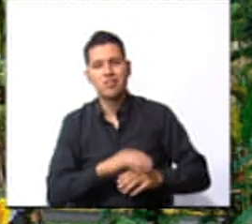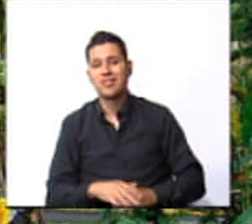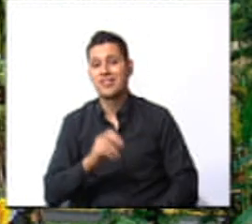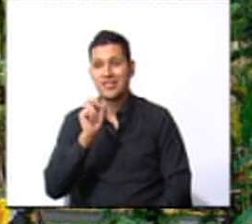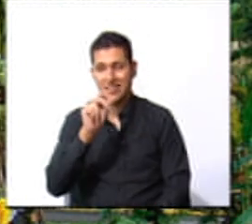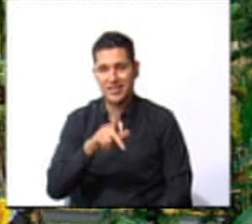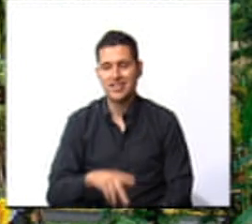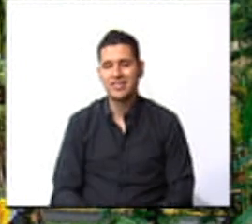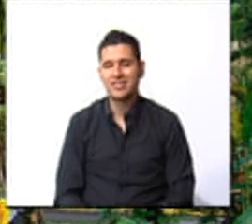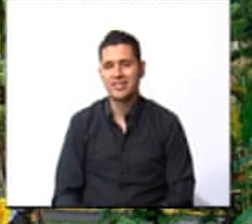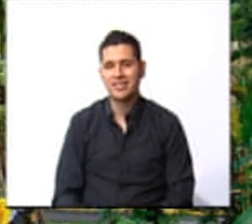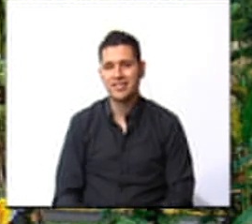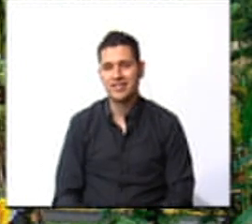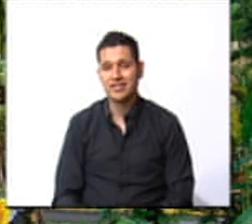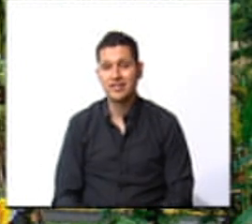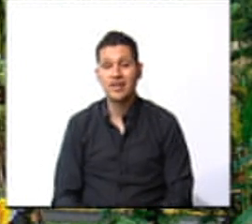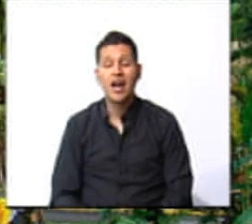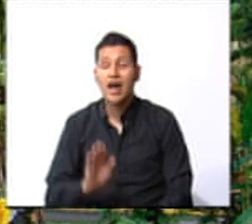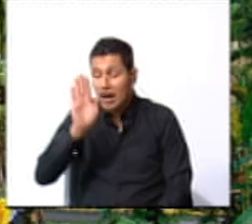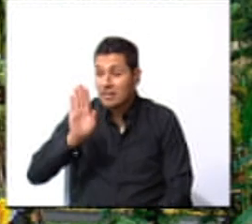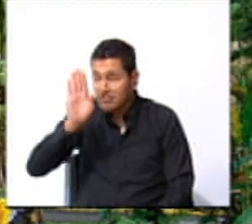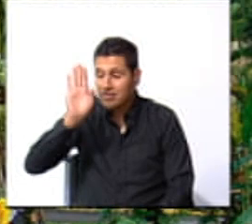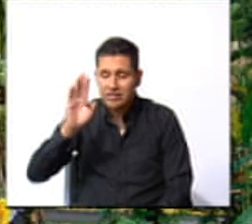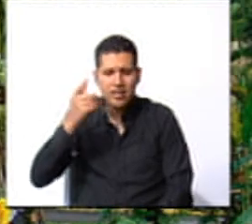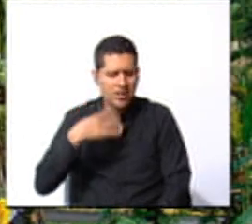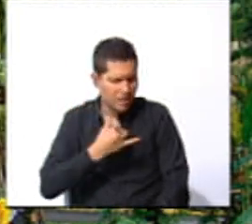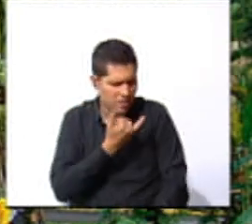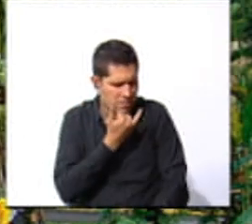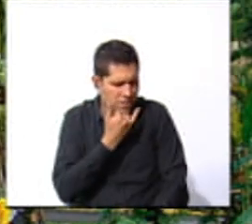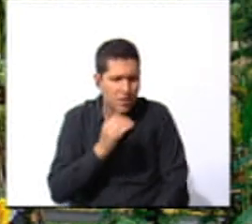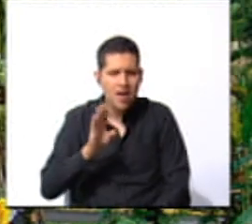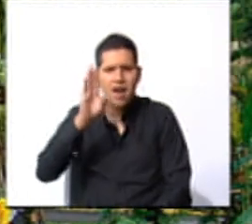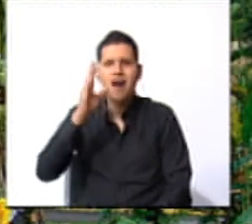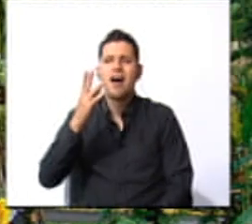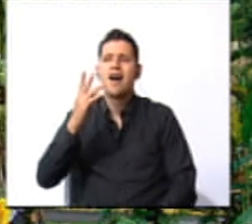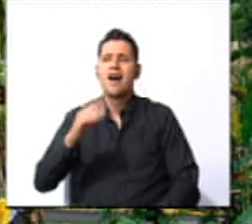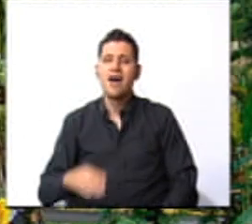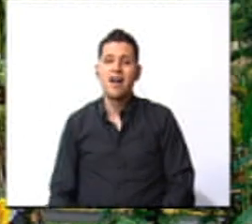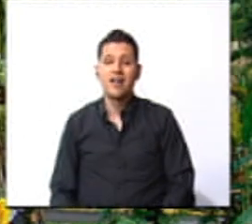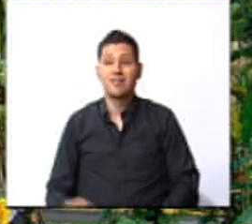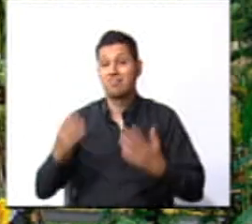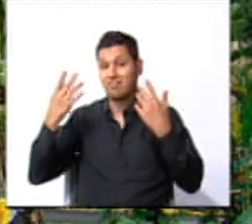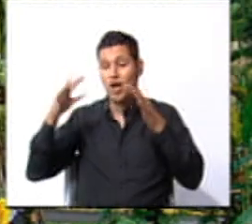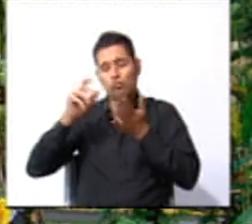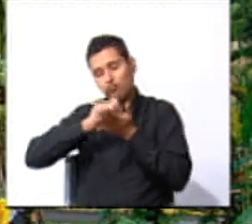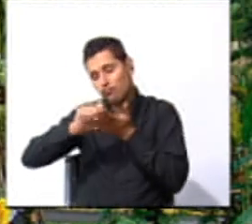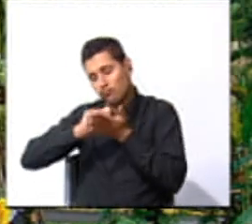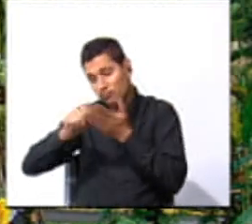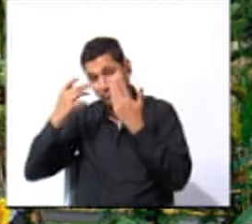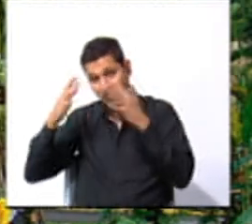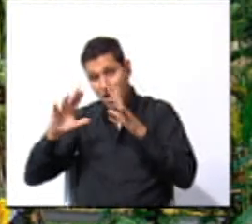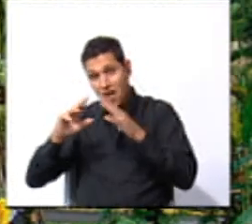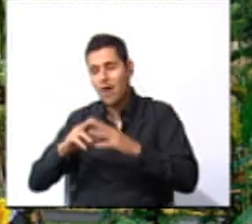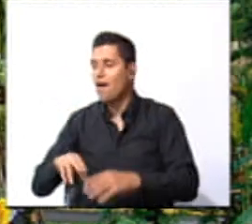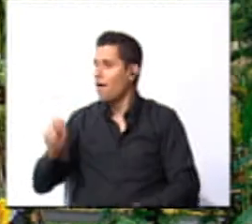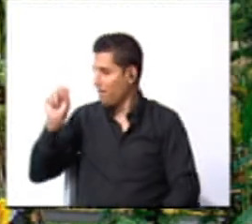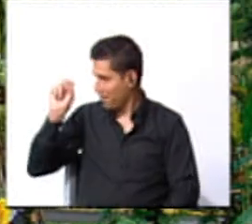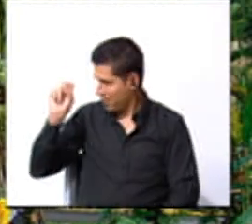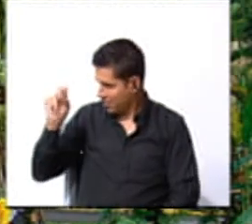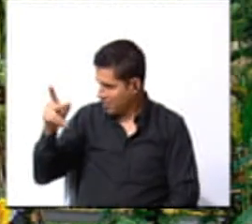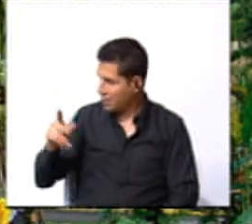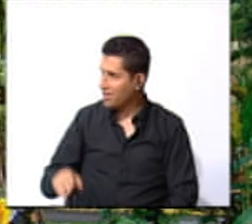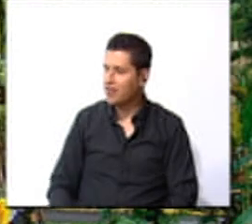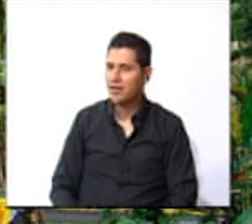Okay? Teacher, yes, Andres. Oh. I write my text. Okay, let's